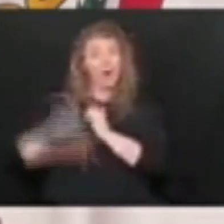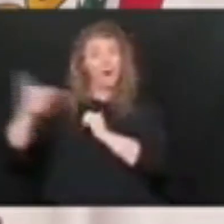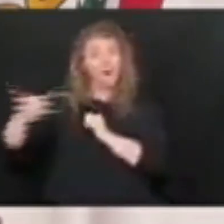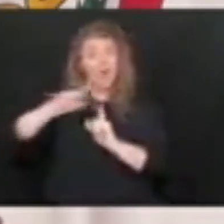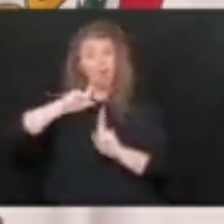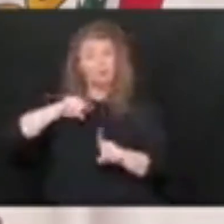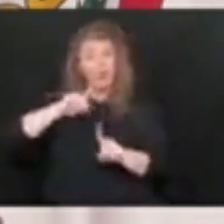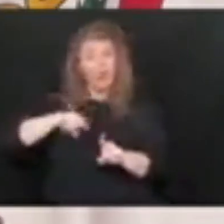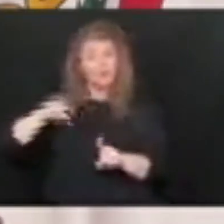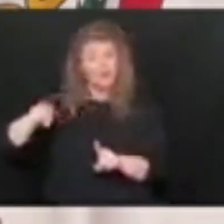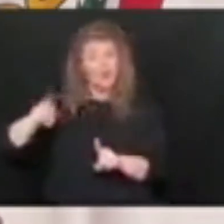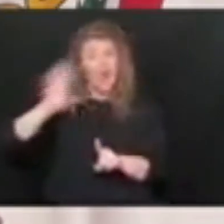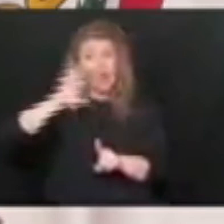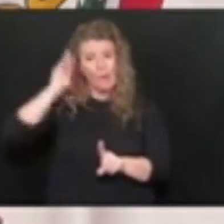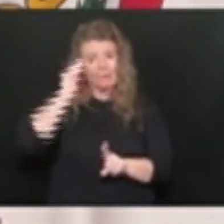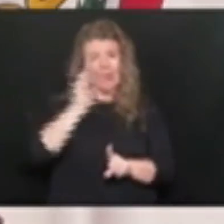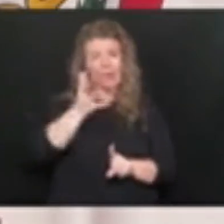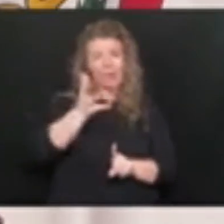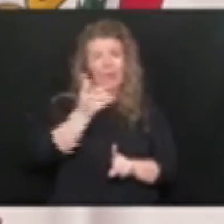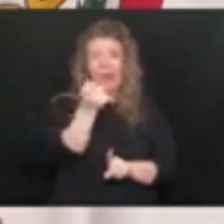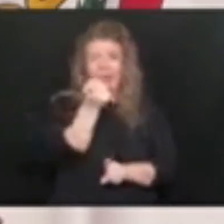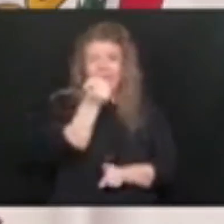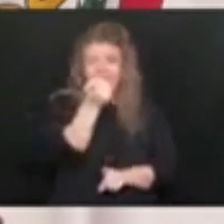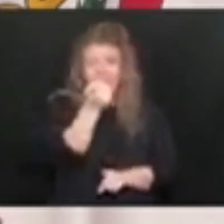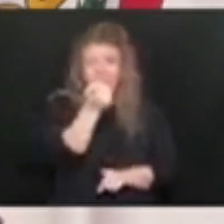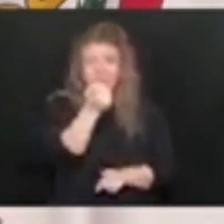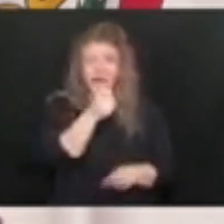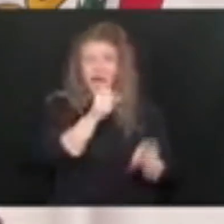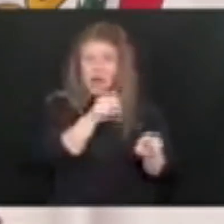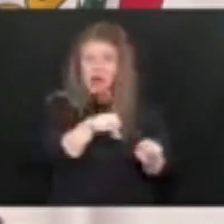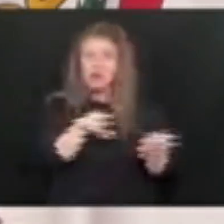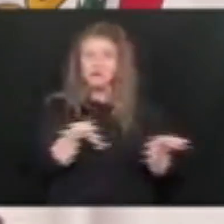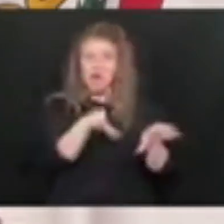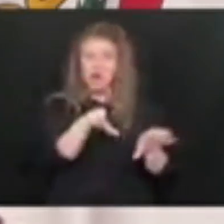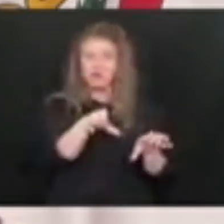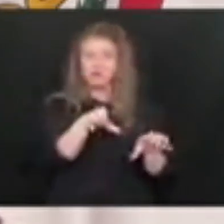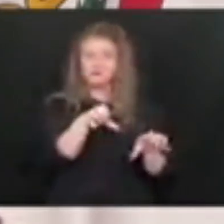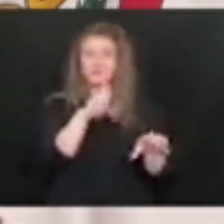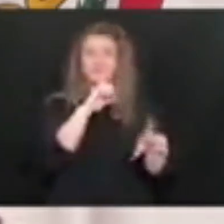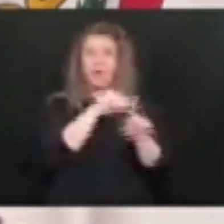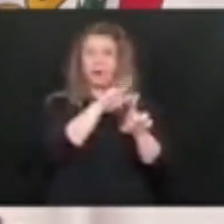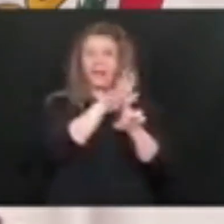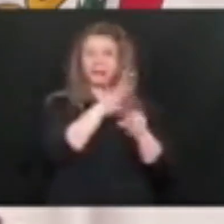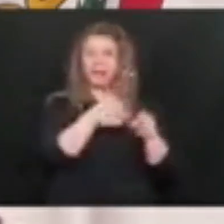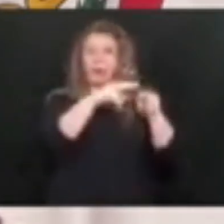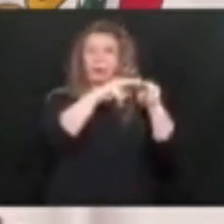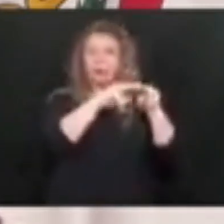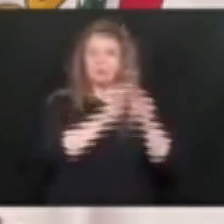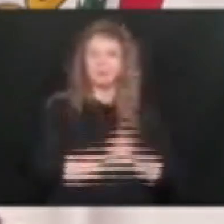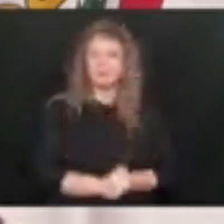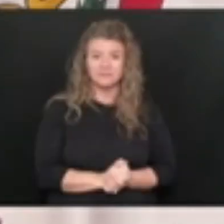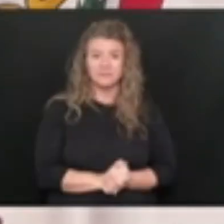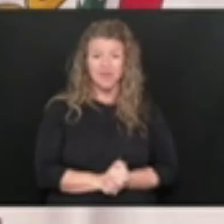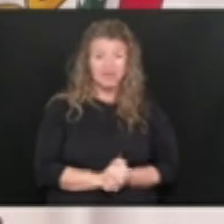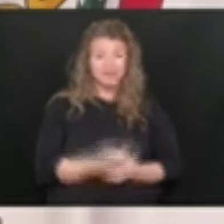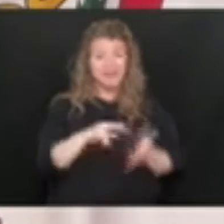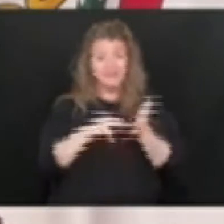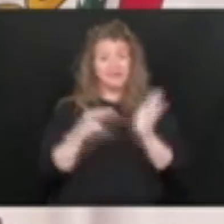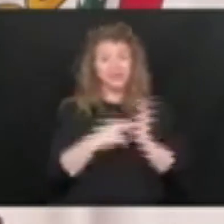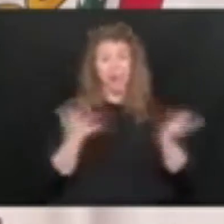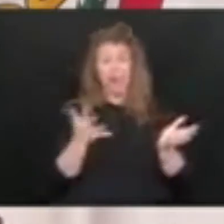you just a tip of the iceberg of what it would have done on population growth. So in other words, you'd had more money in your